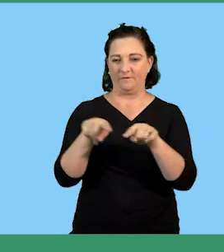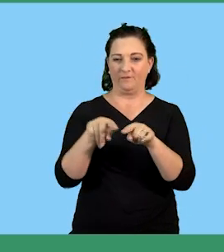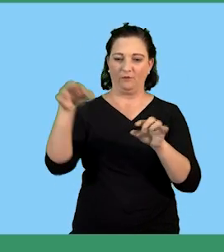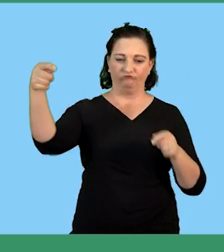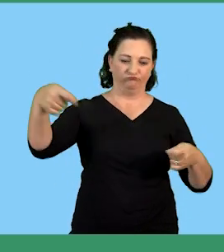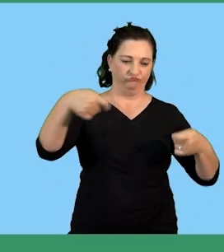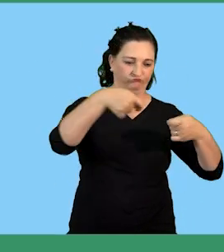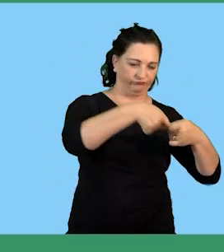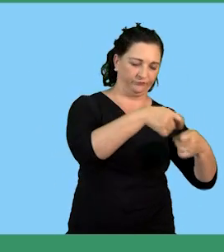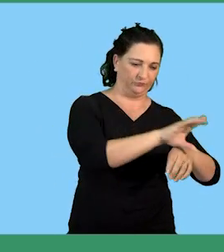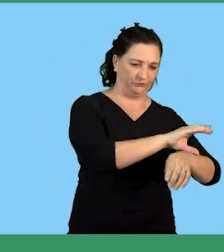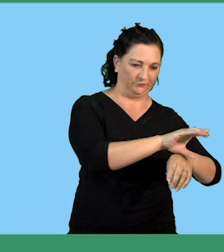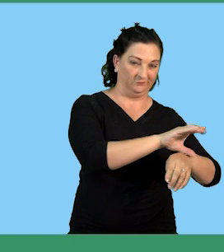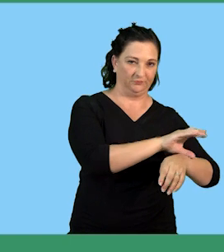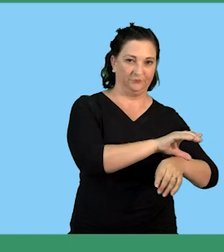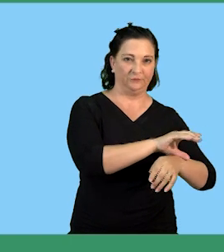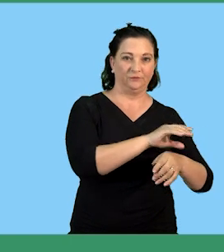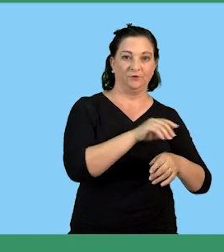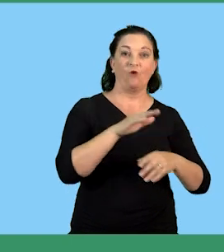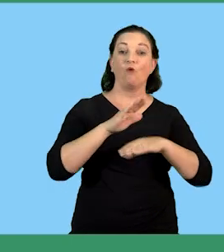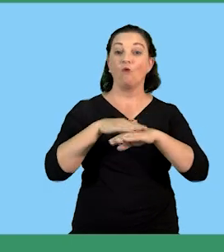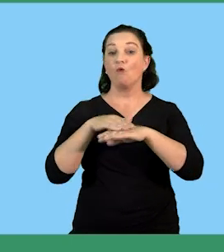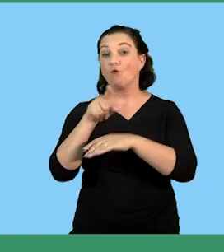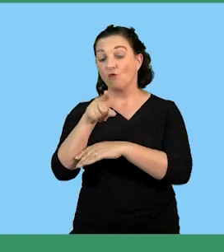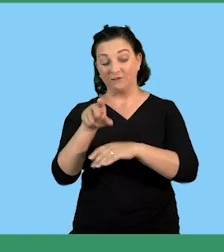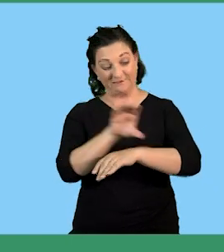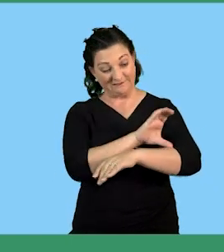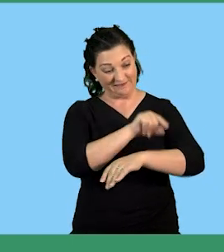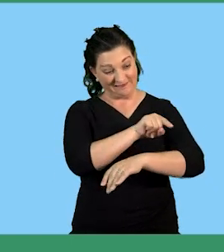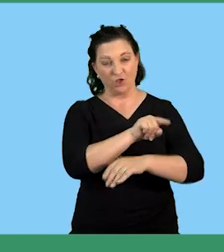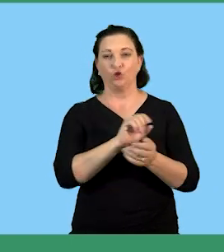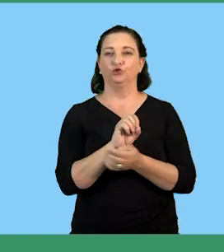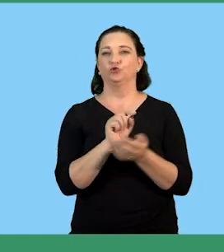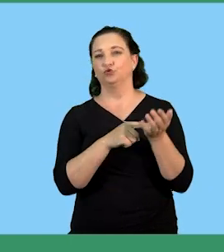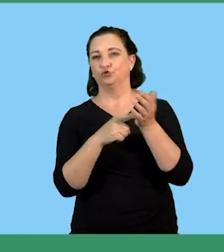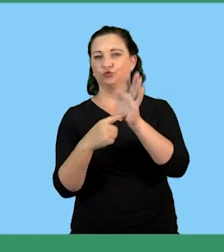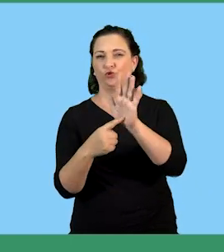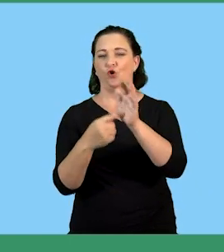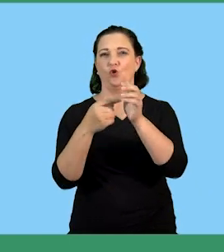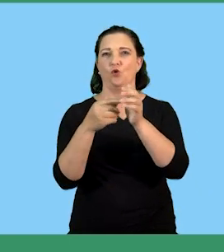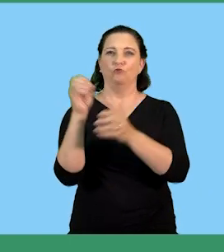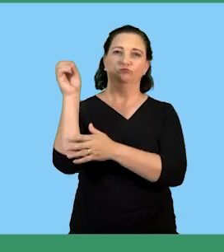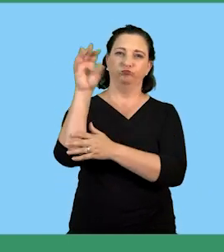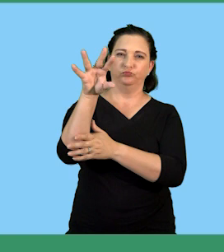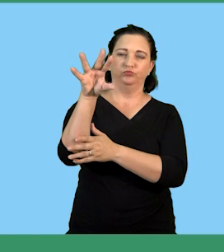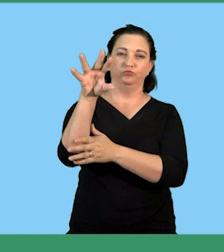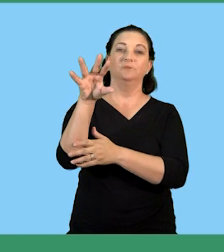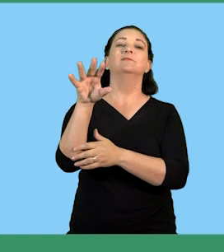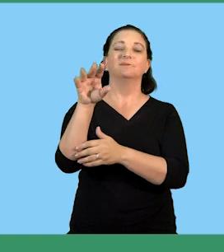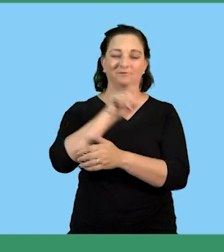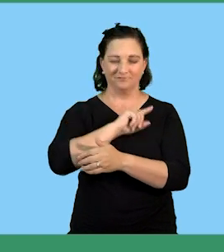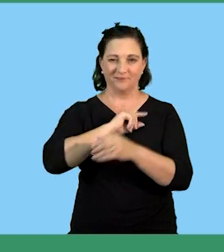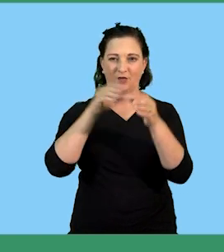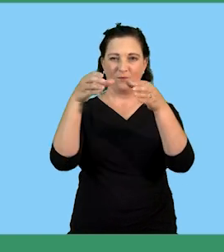to a computer and shows what is on the computer screen to a large audience. So this is your